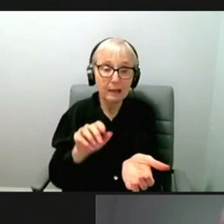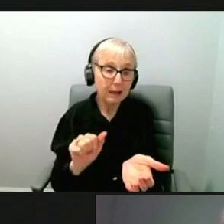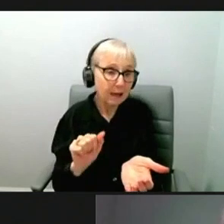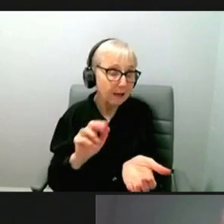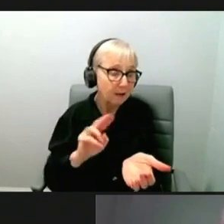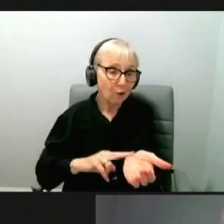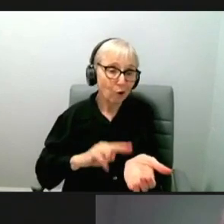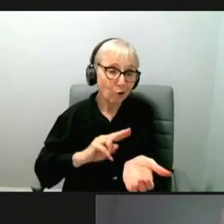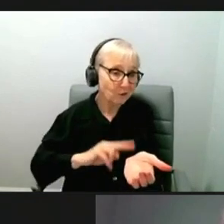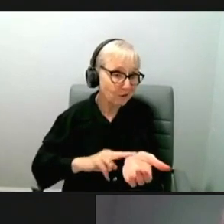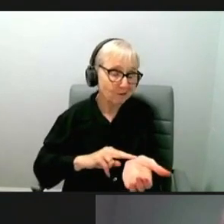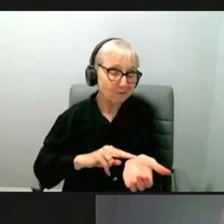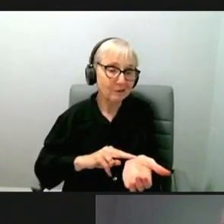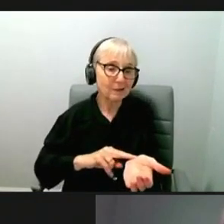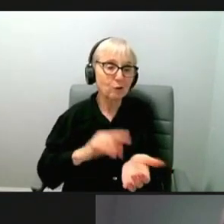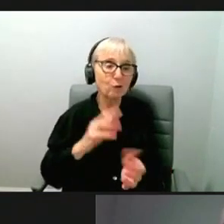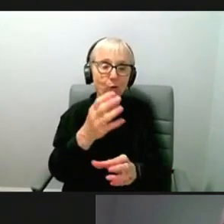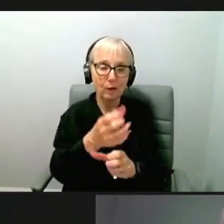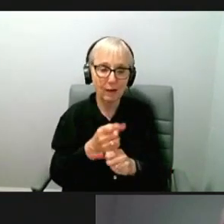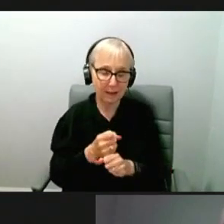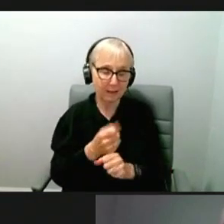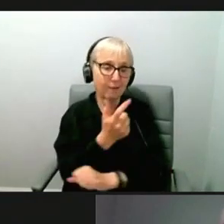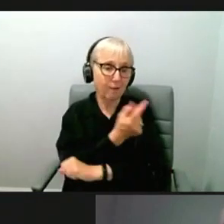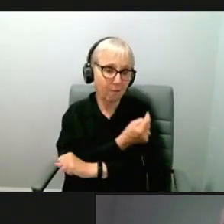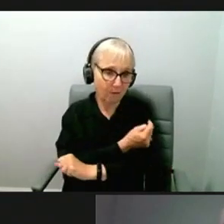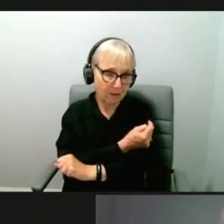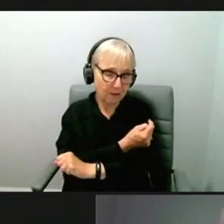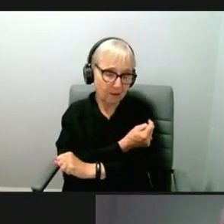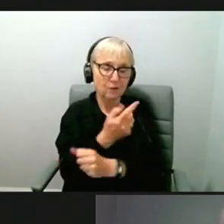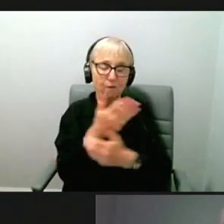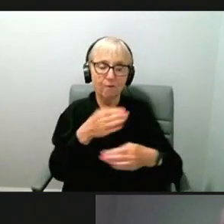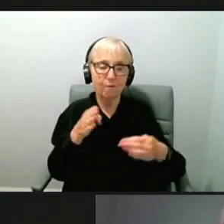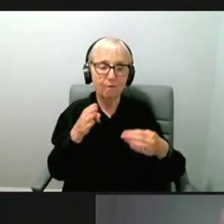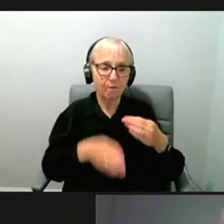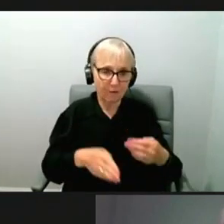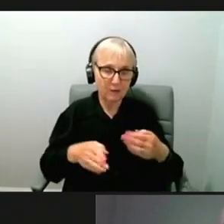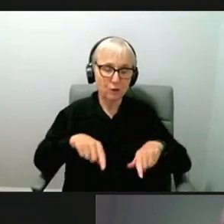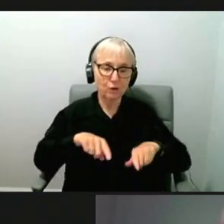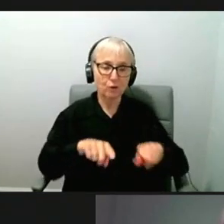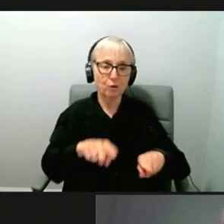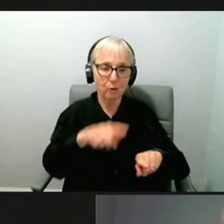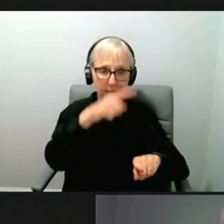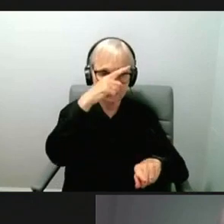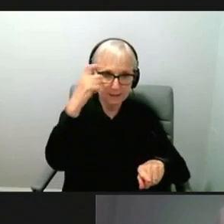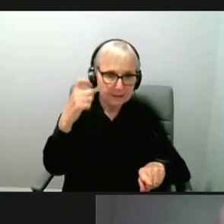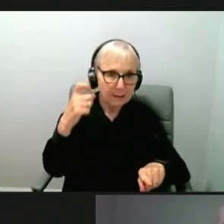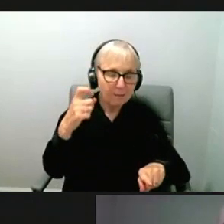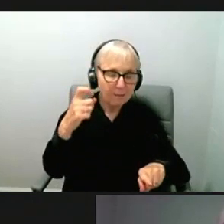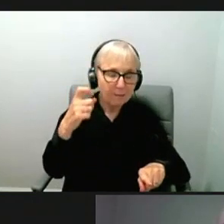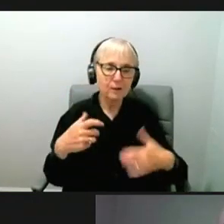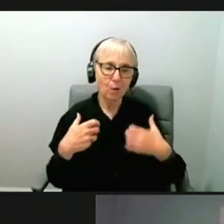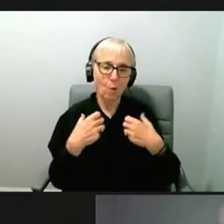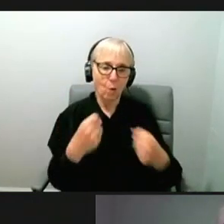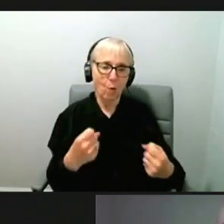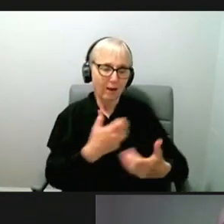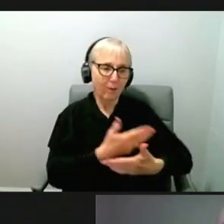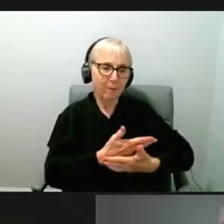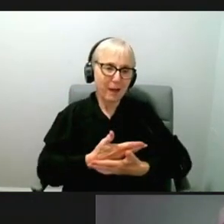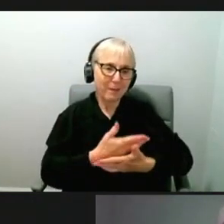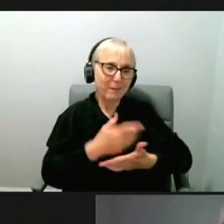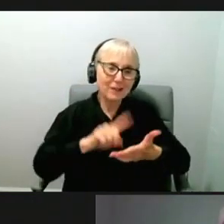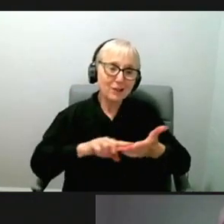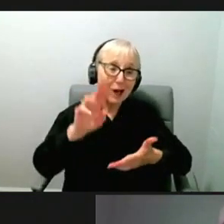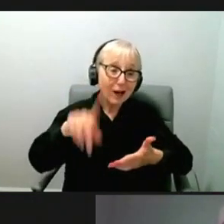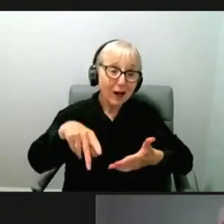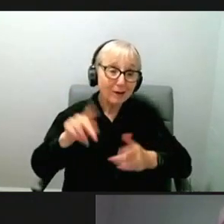nurses to get their vaccinations done, particularly during the summer, because there's so many well baby checkups this time of year where kids are